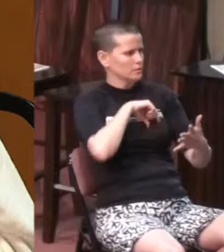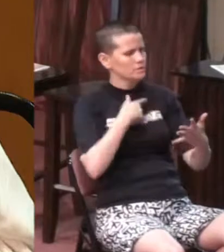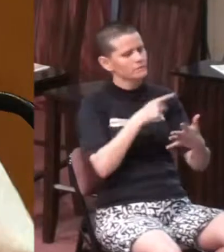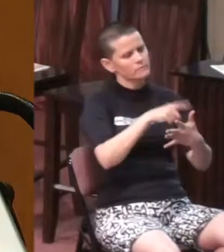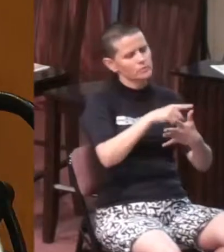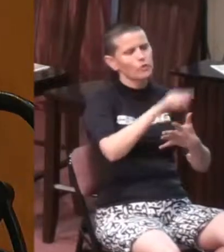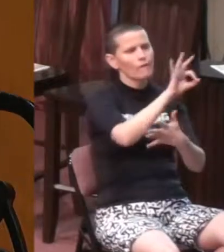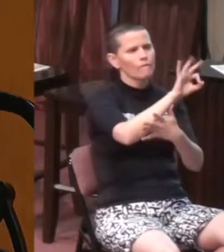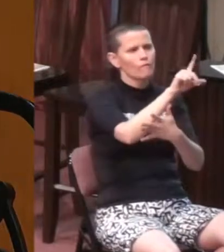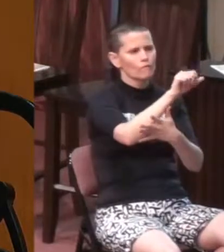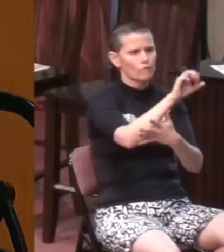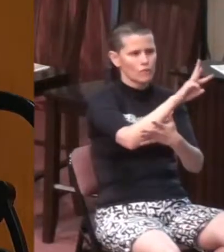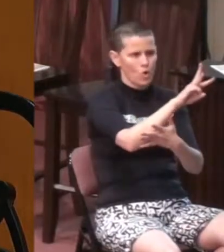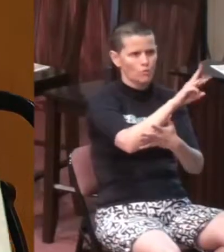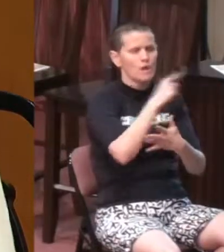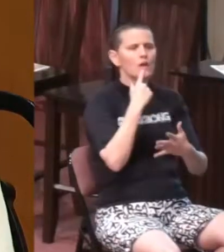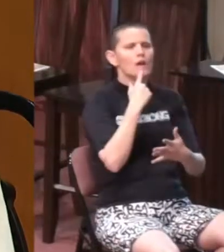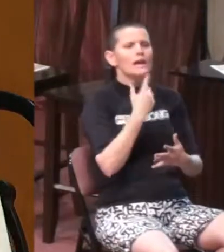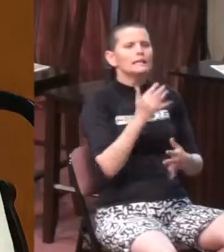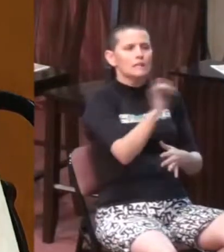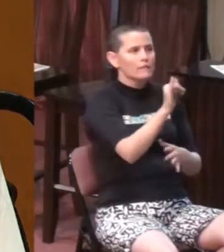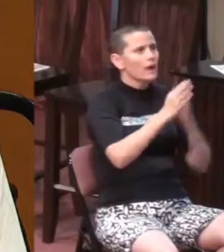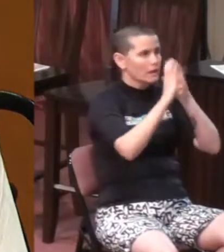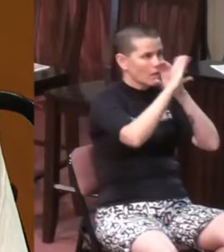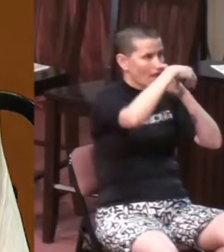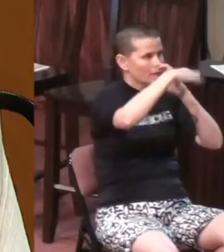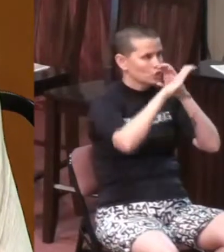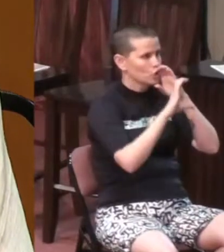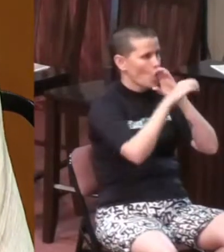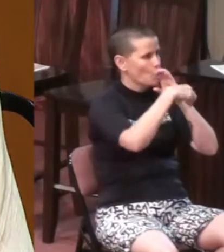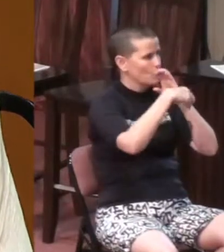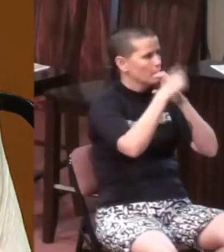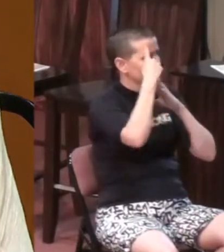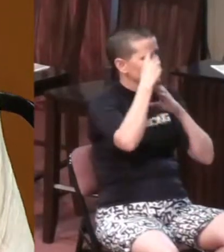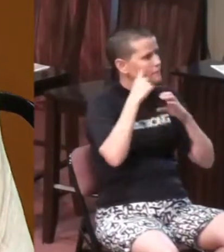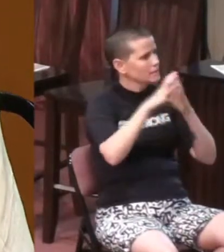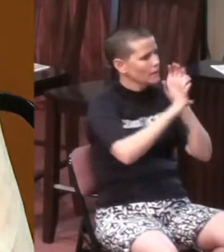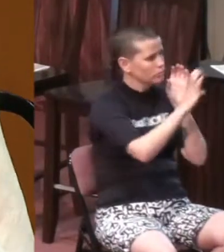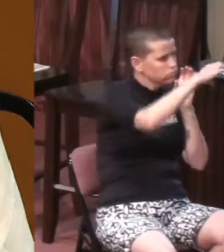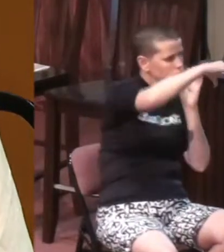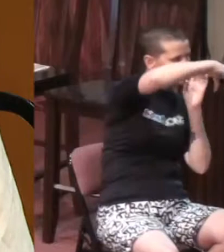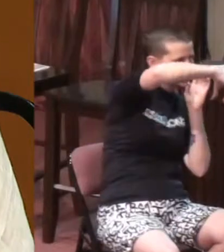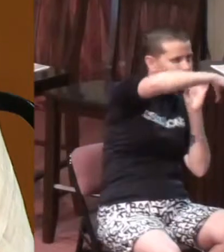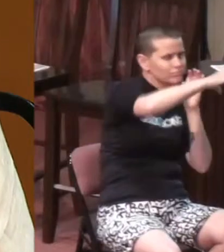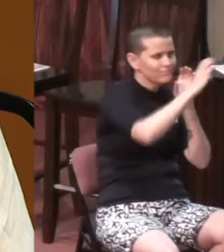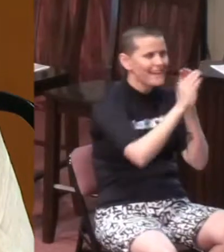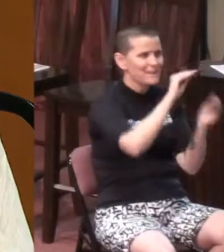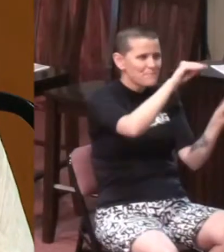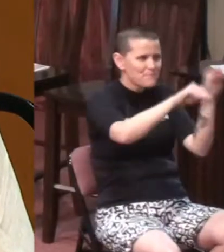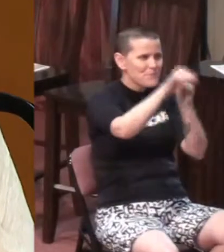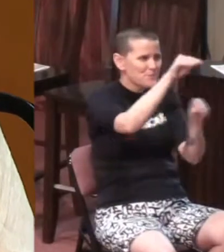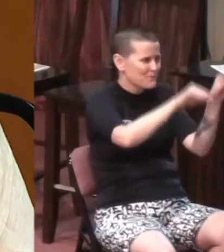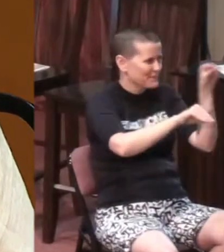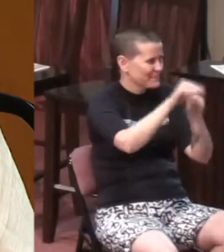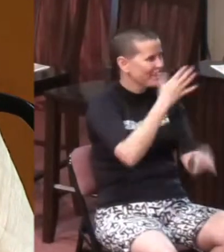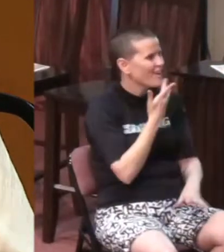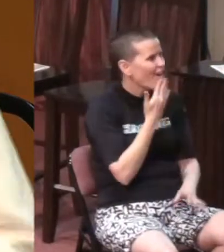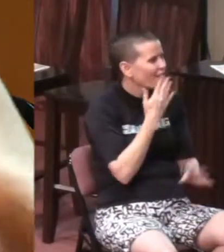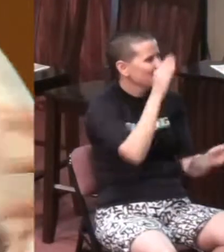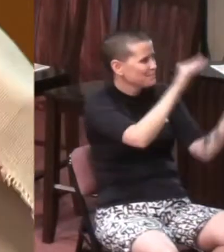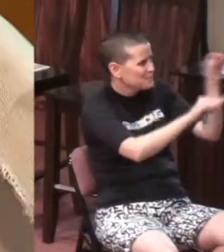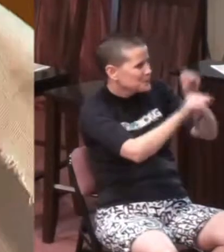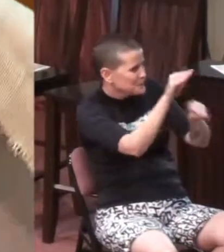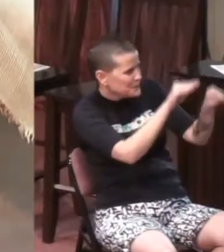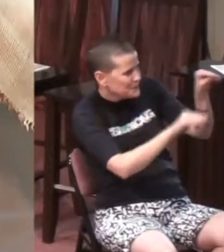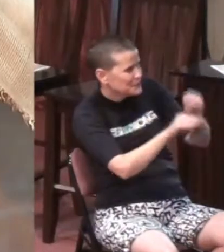moving. Always moving. If it becomes stagnant, it becomes dead. It always is moving. That there's a